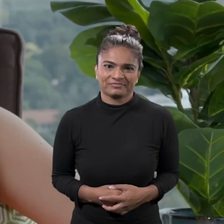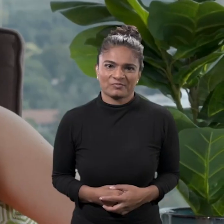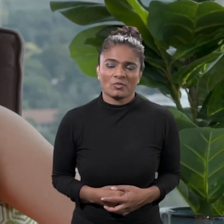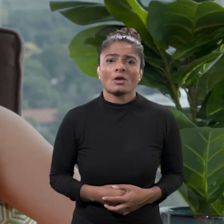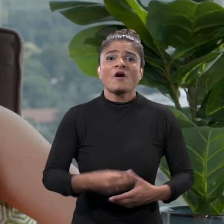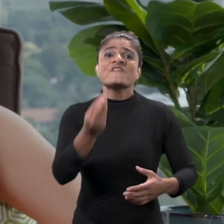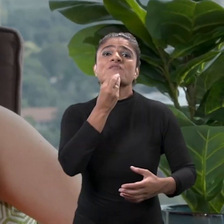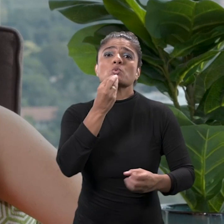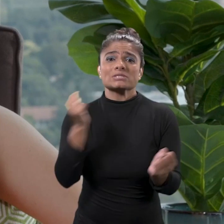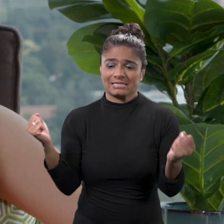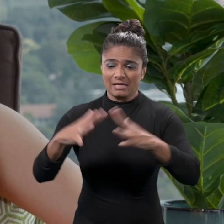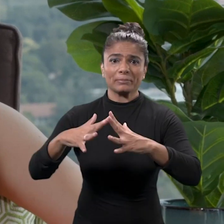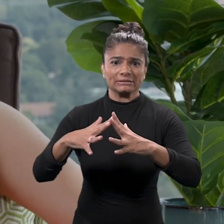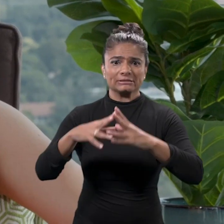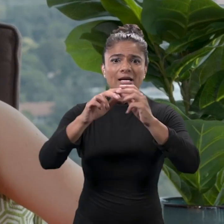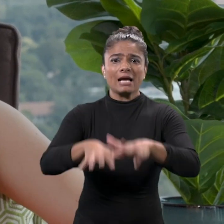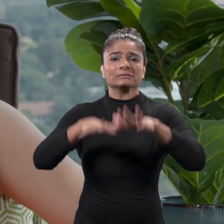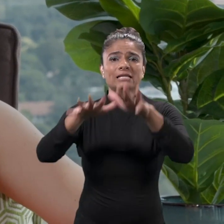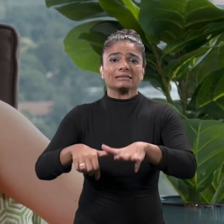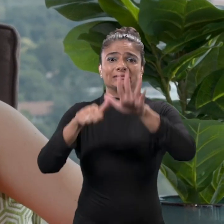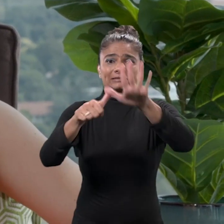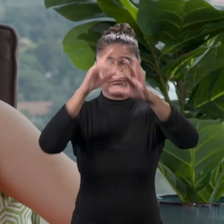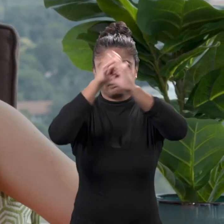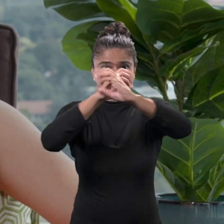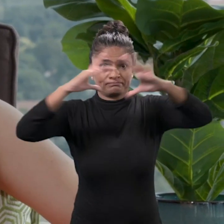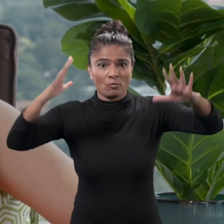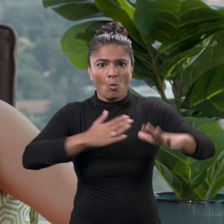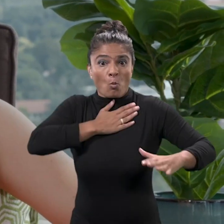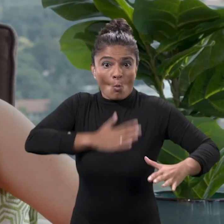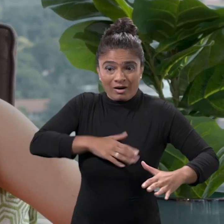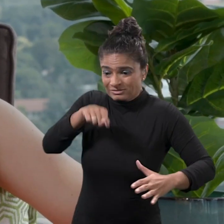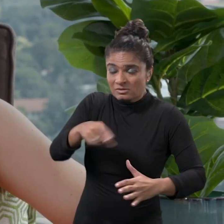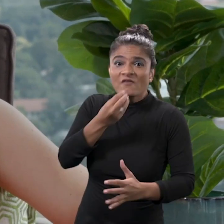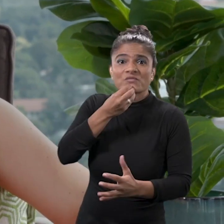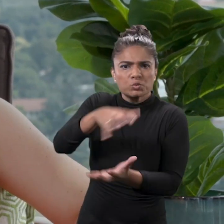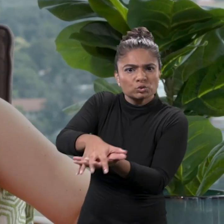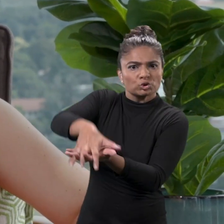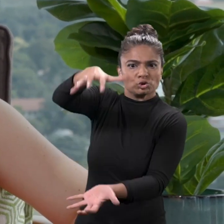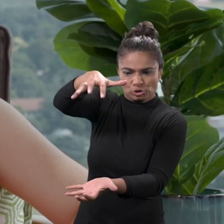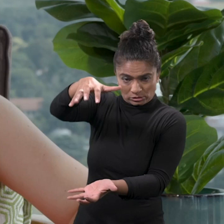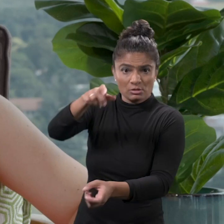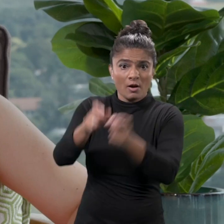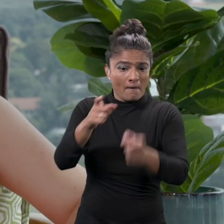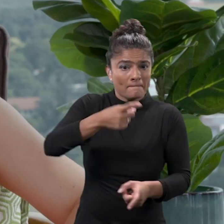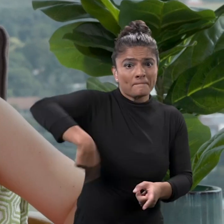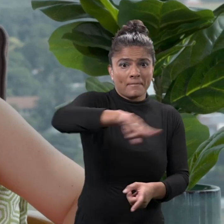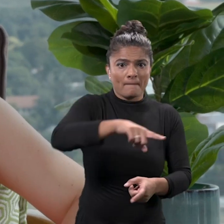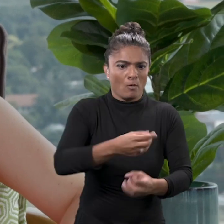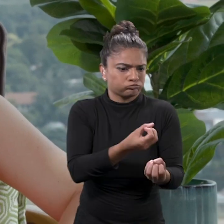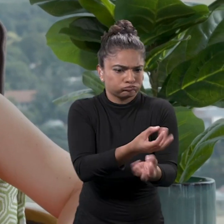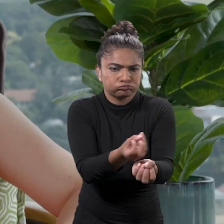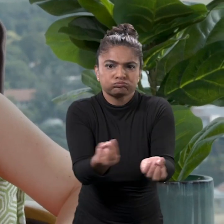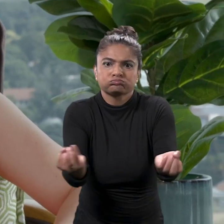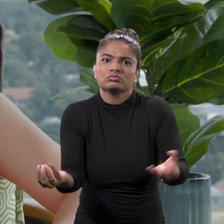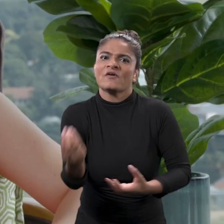Let us build on the World Food Summit of 1996 vision as they defined food security as existing when all people